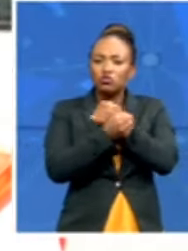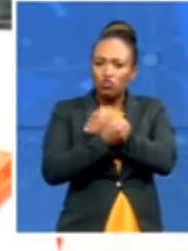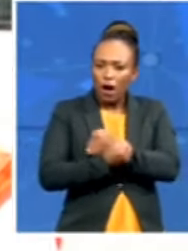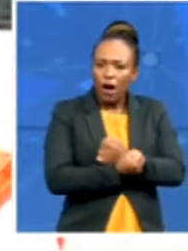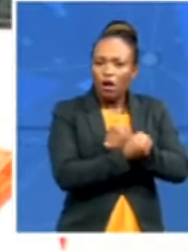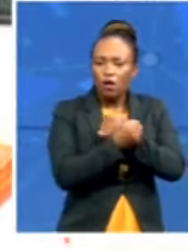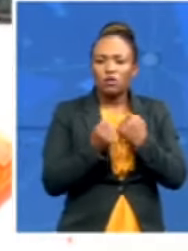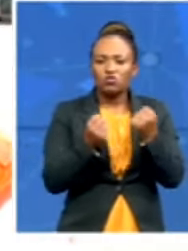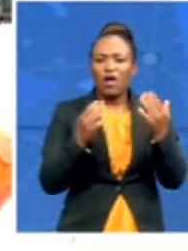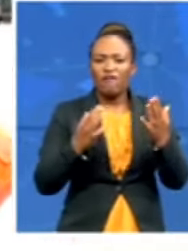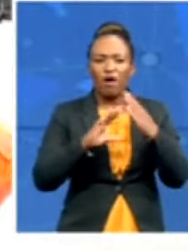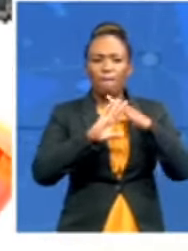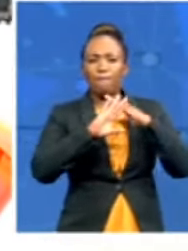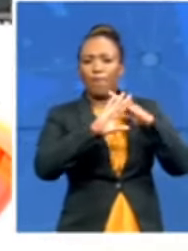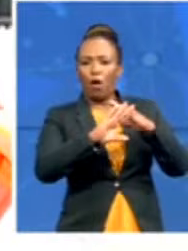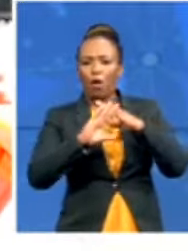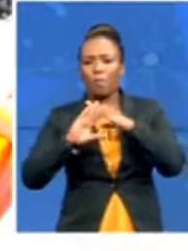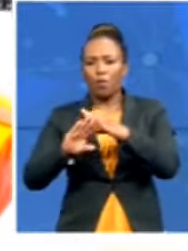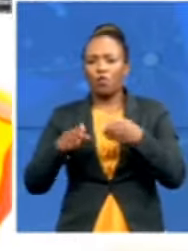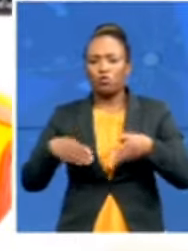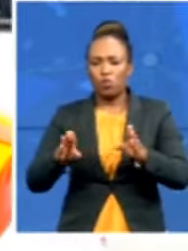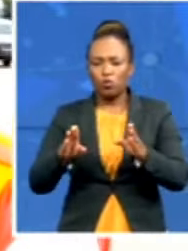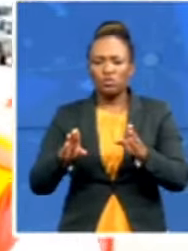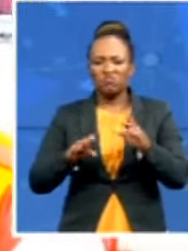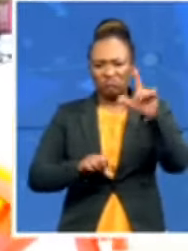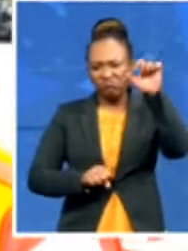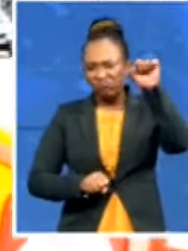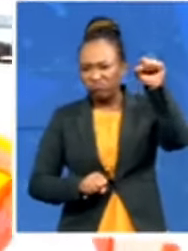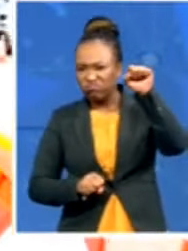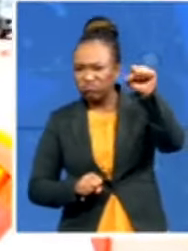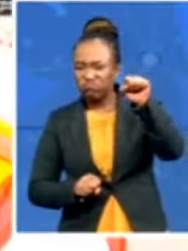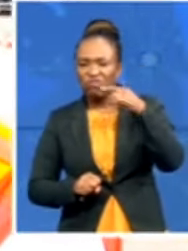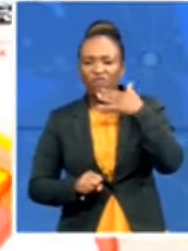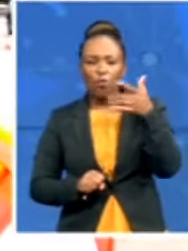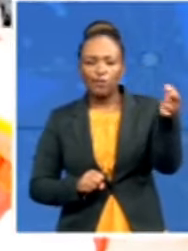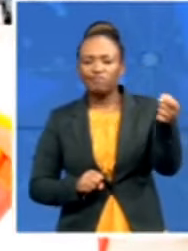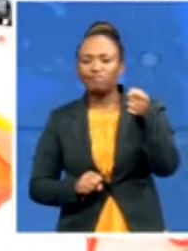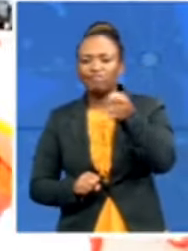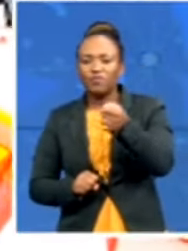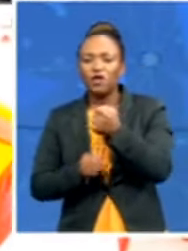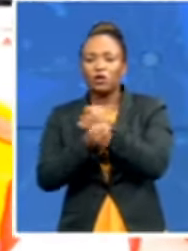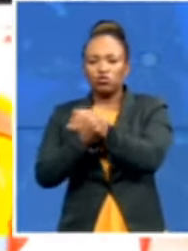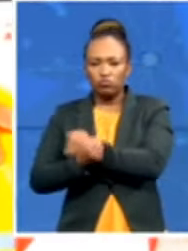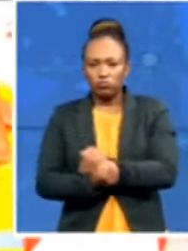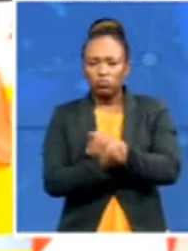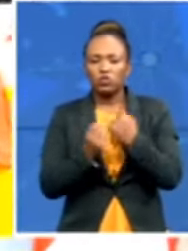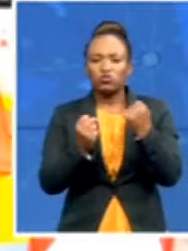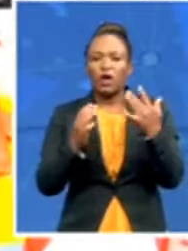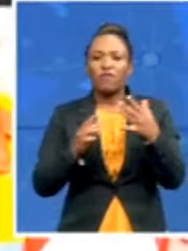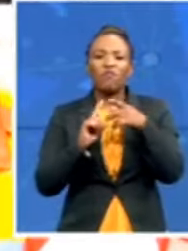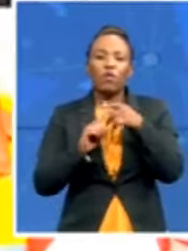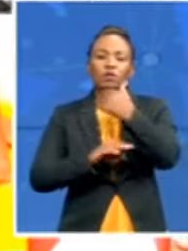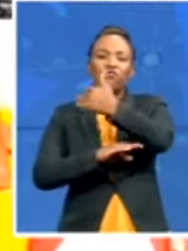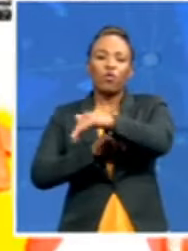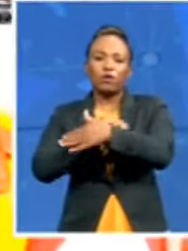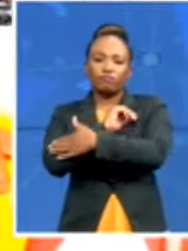complaining or launching a protest against the employment of truck drivers from foreign countries. How have you dealt with that issue so